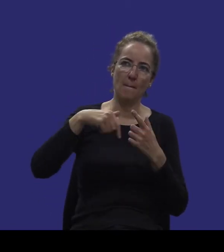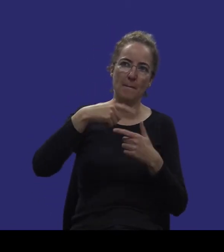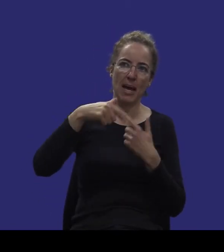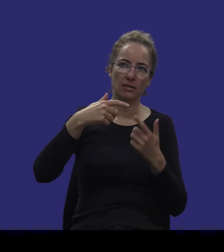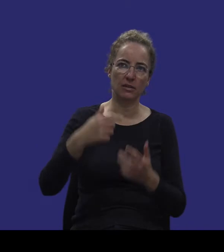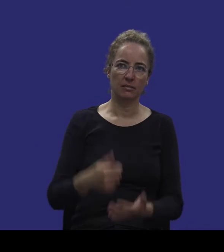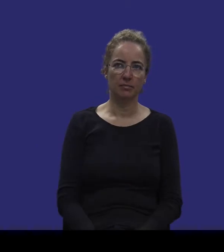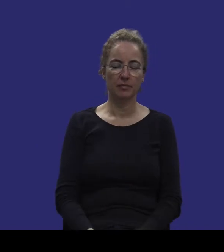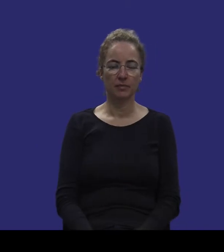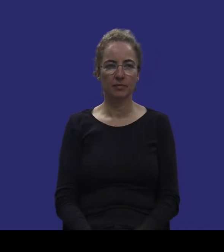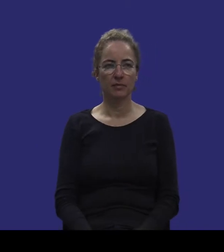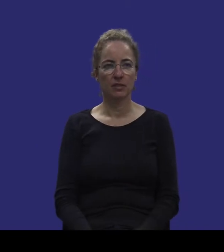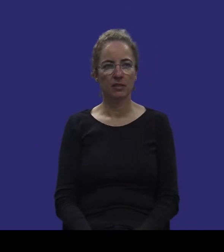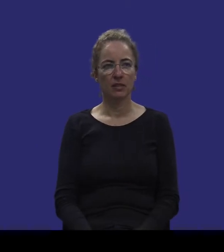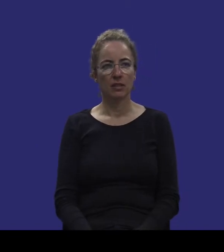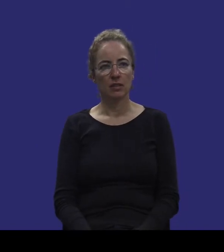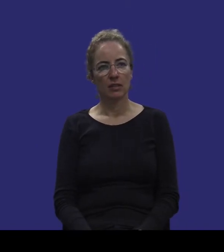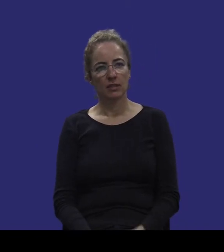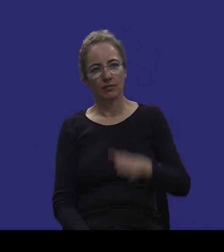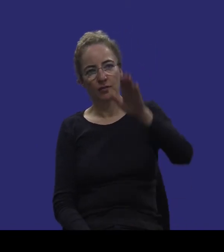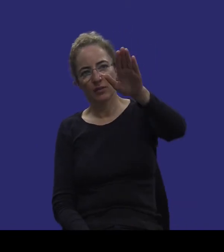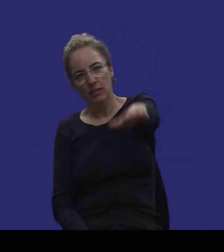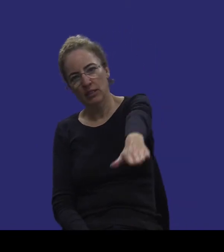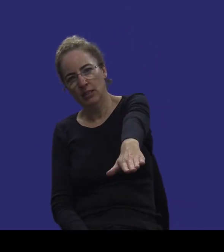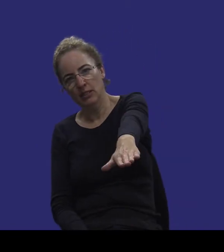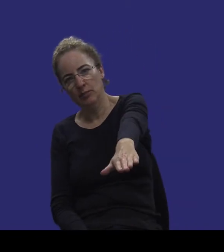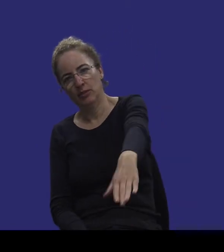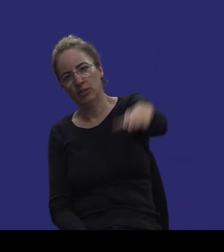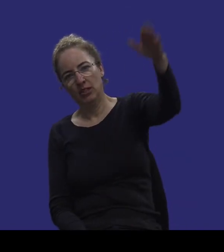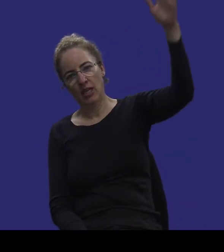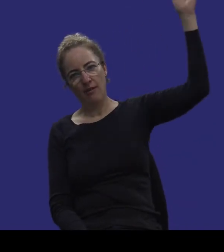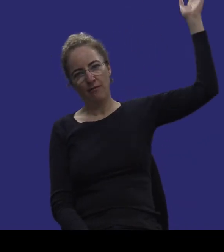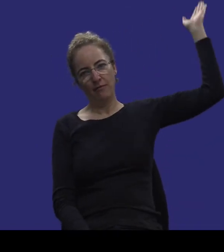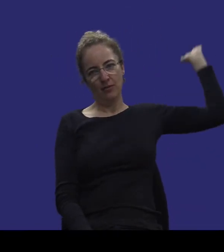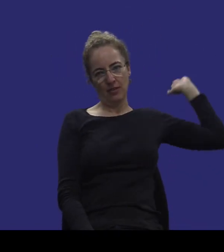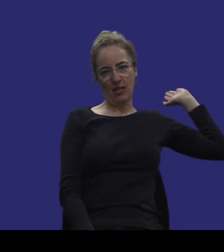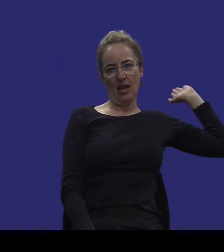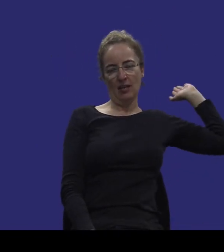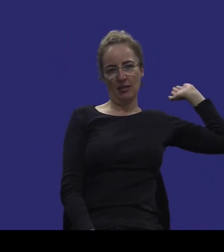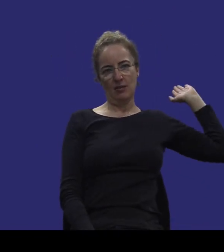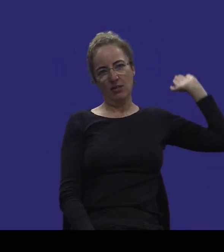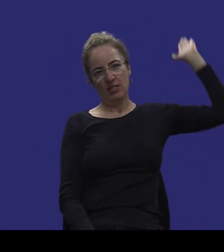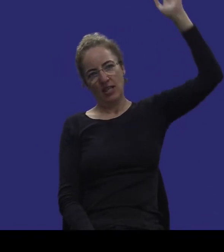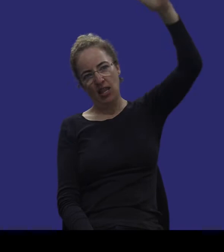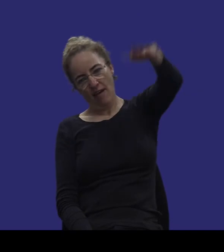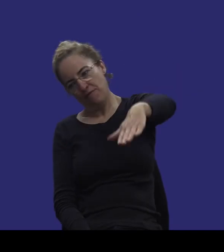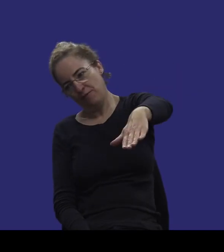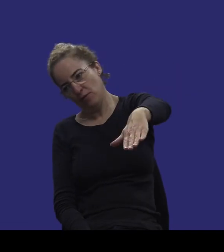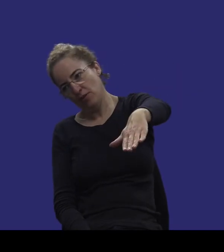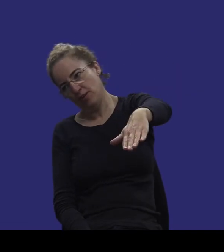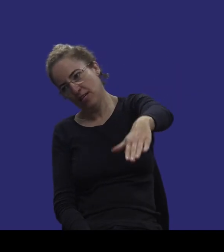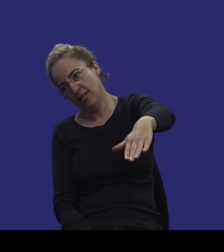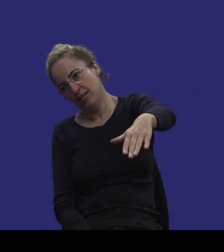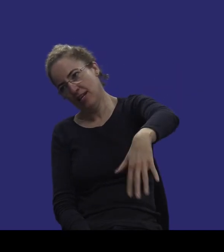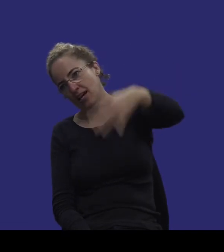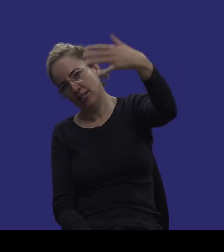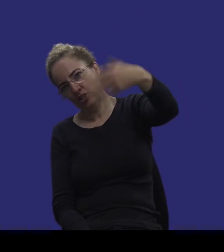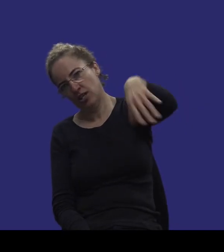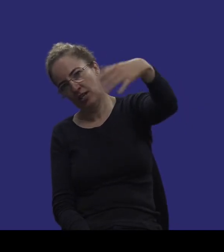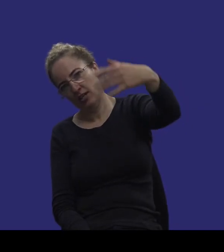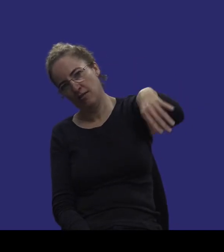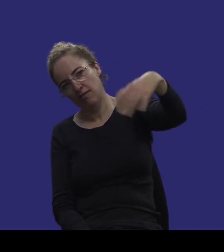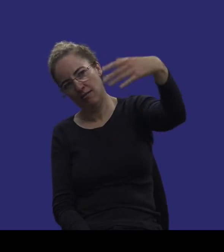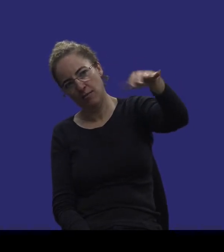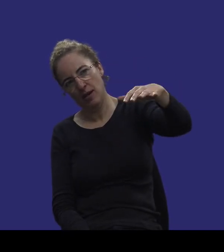all about. Left foot in, you put your left foot out, you put your left foot in, and